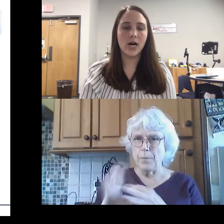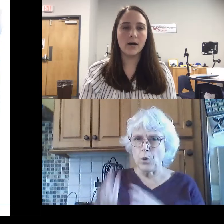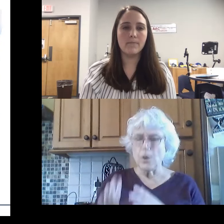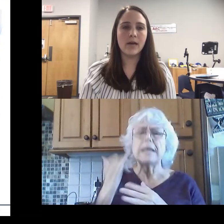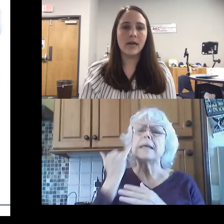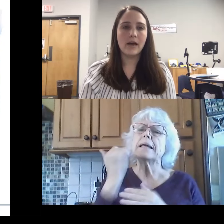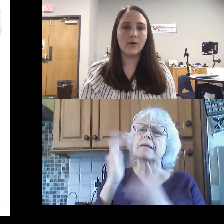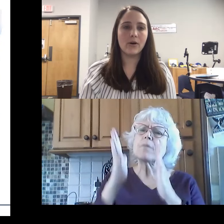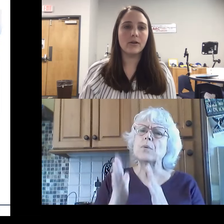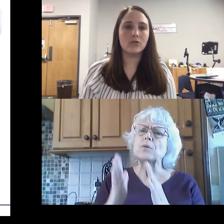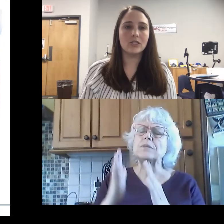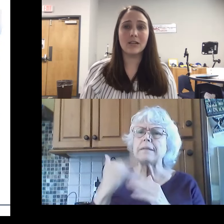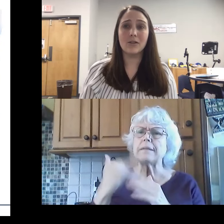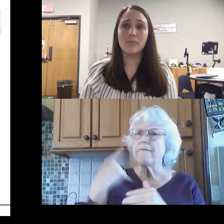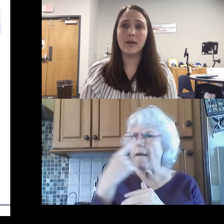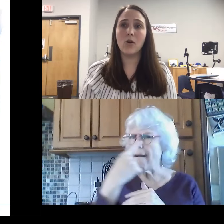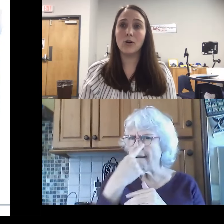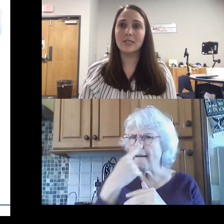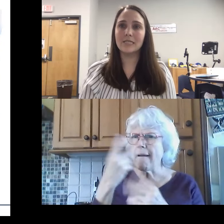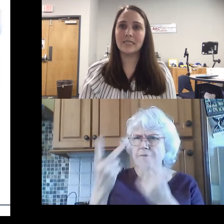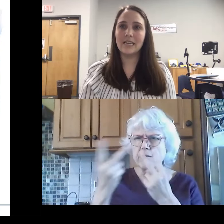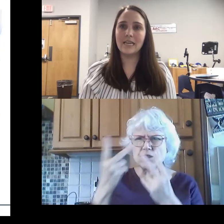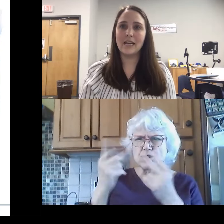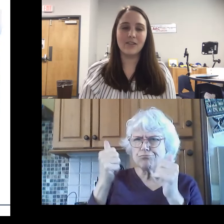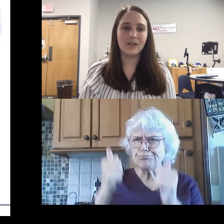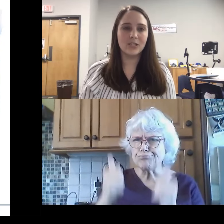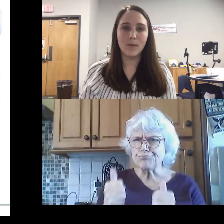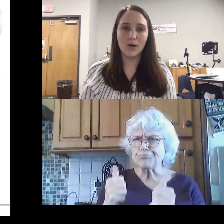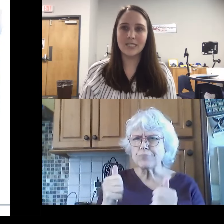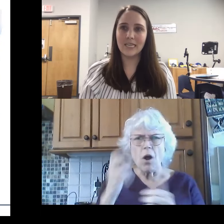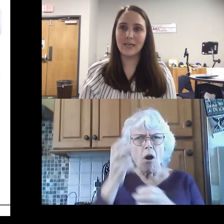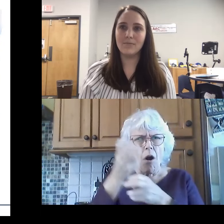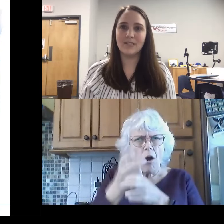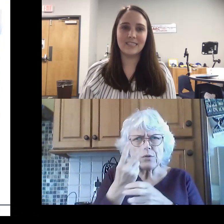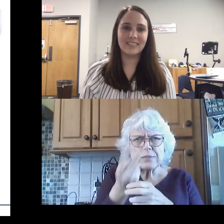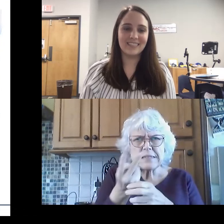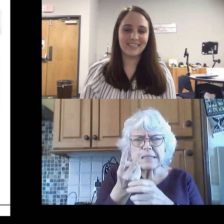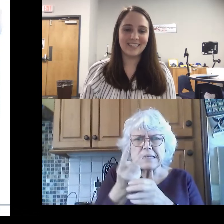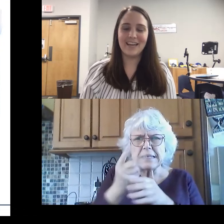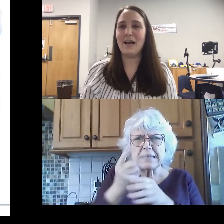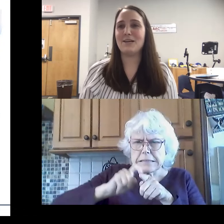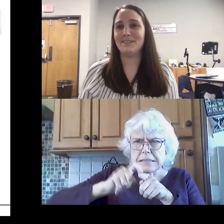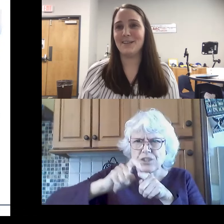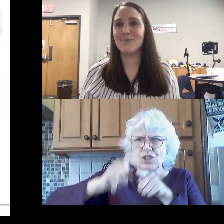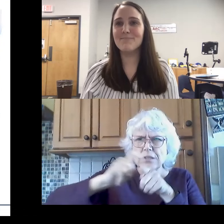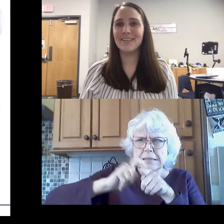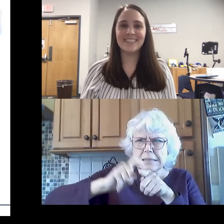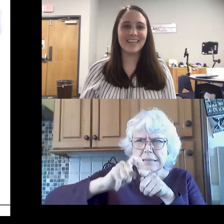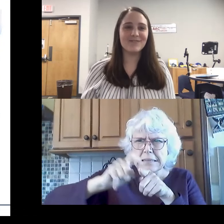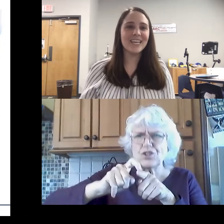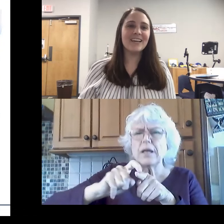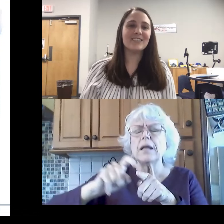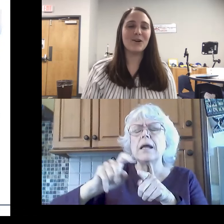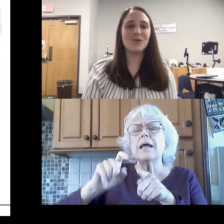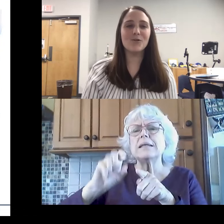or just a little bit hard to see the small steam, I can't say that word, but